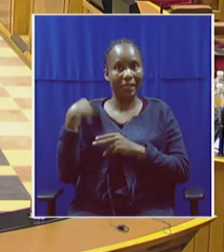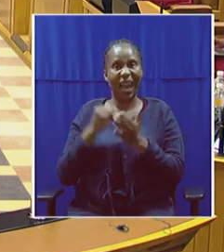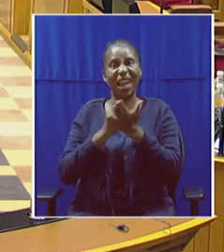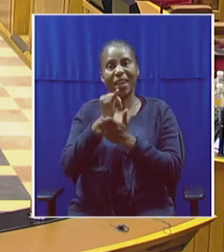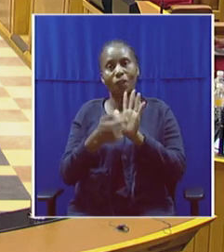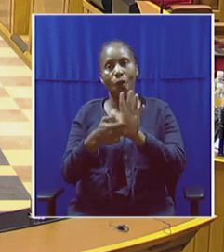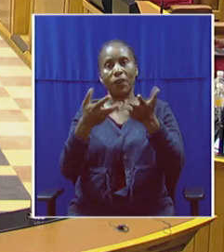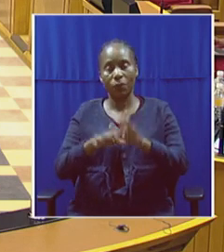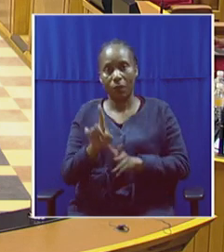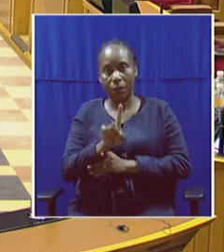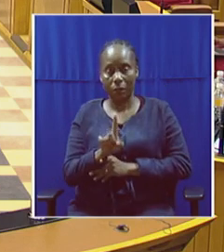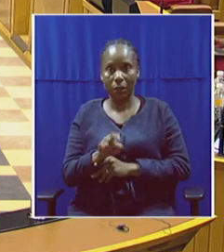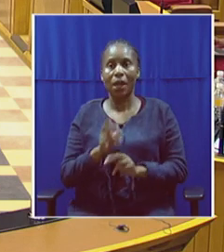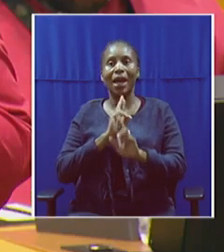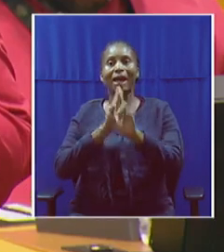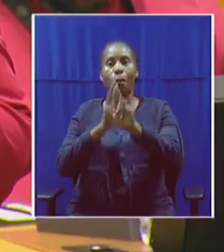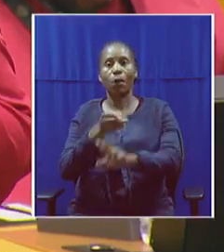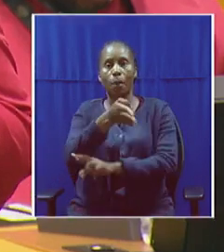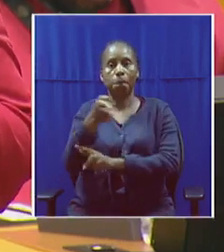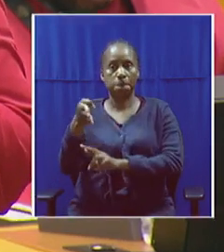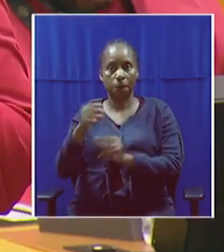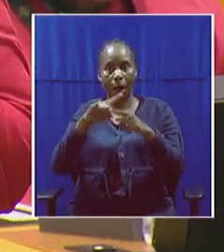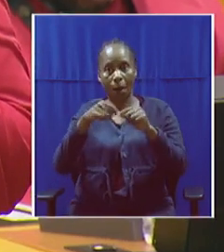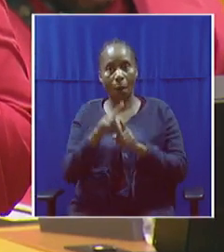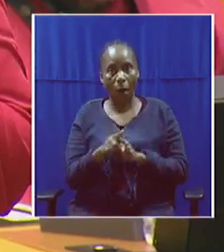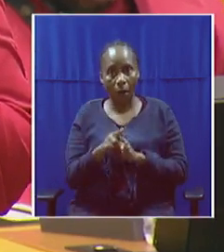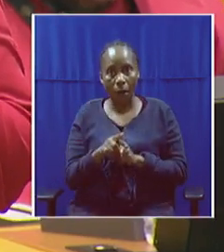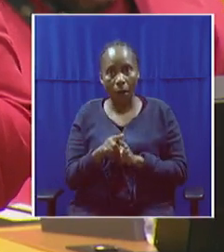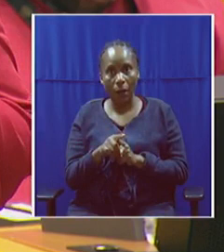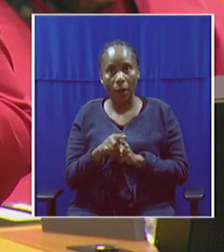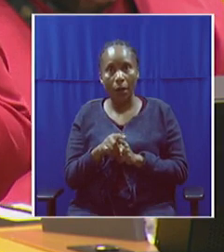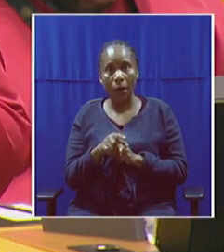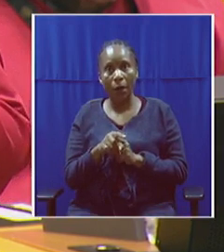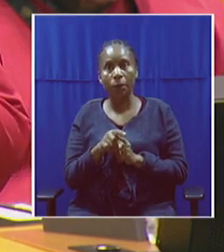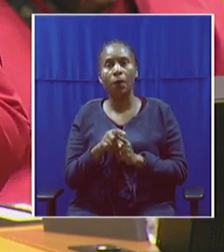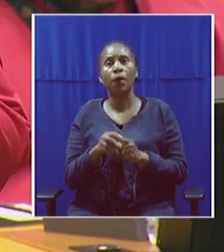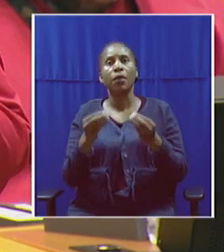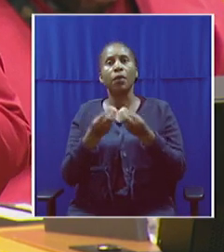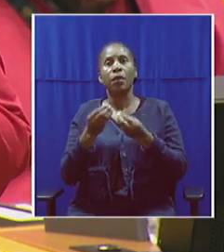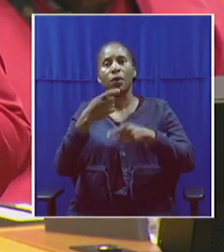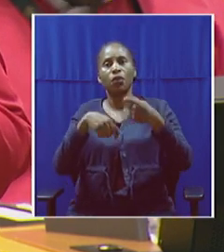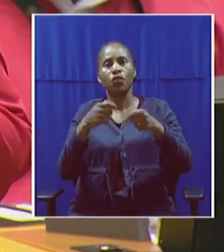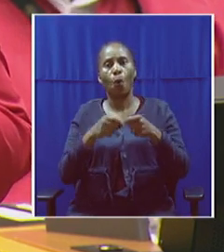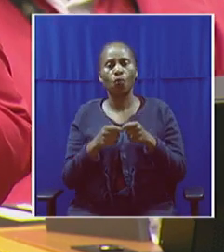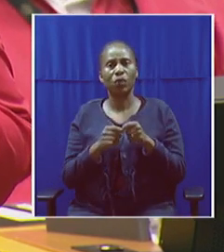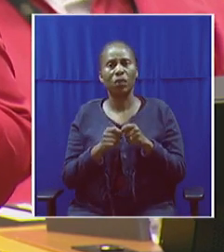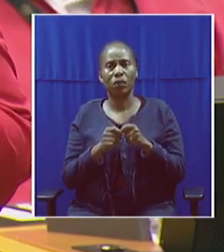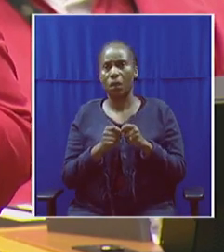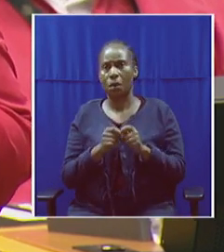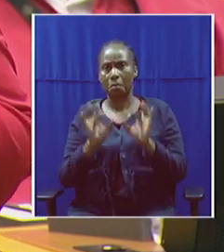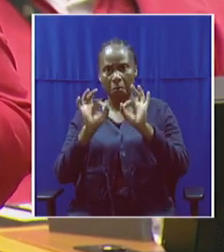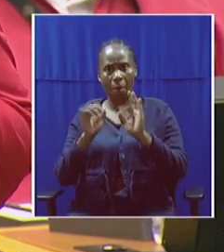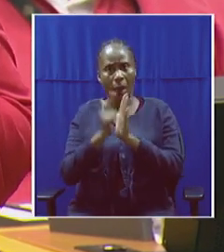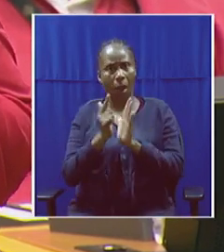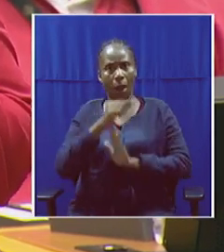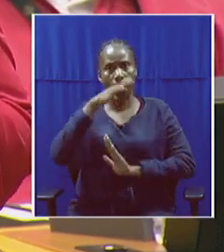that there's a report with regards to the P stock which was sold irregular I want to check up with